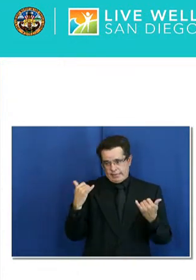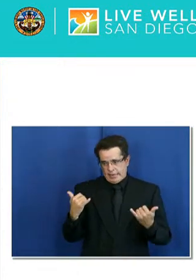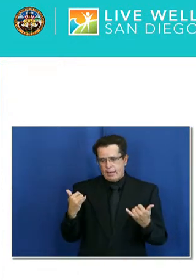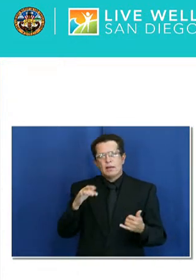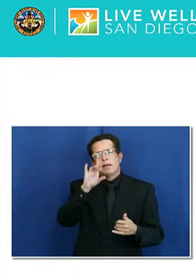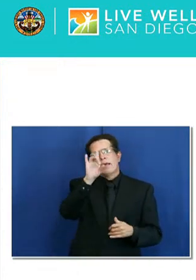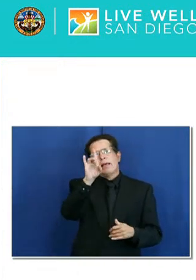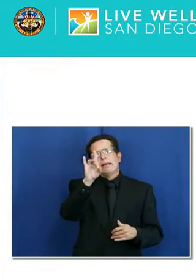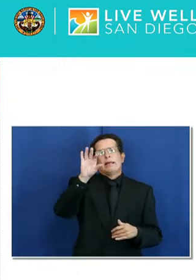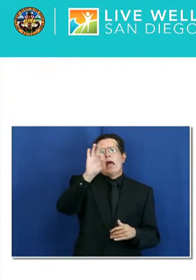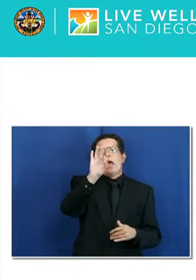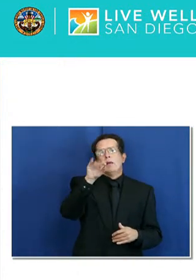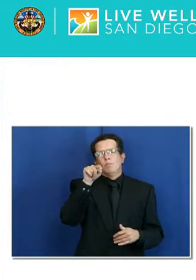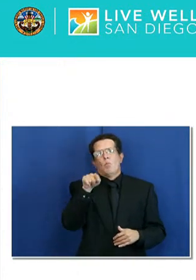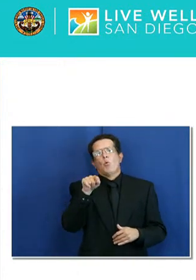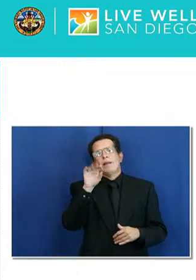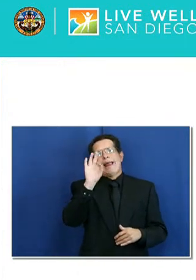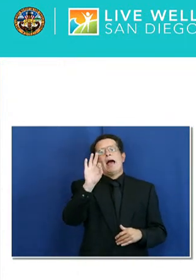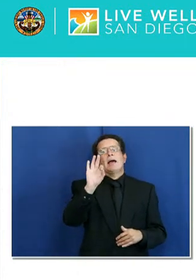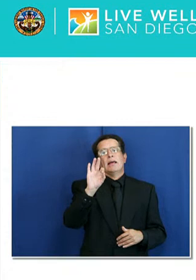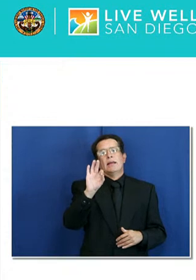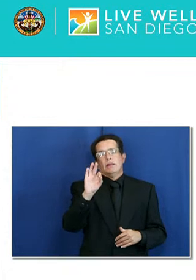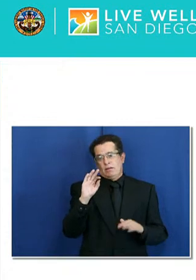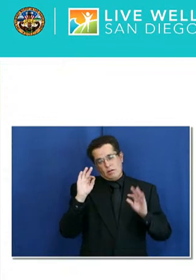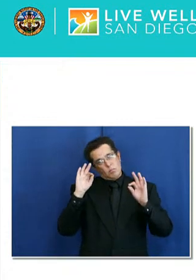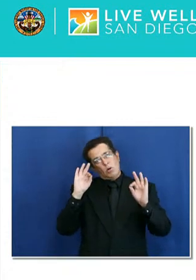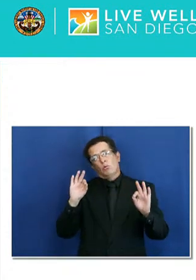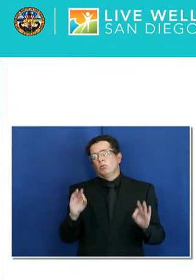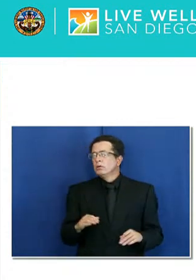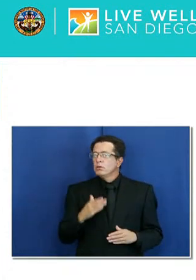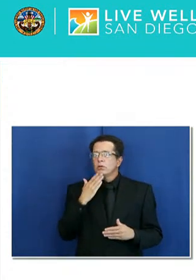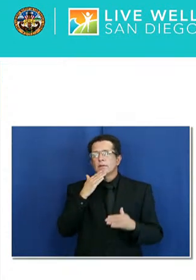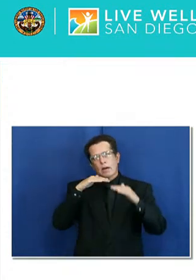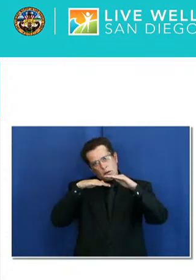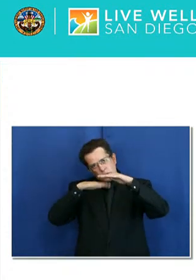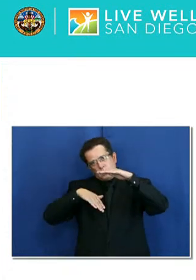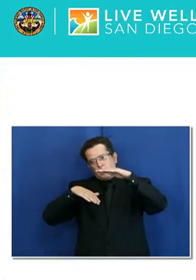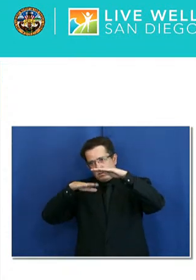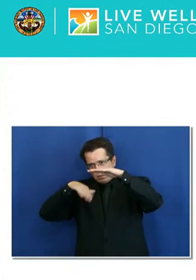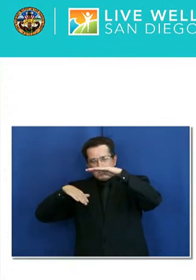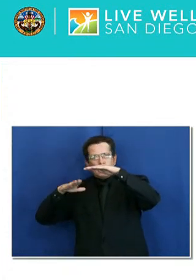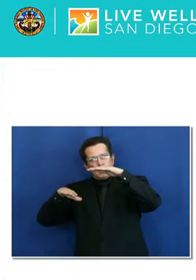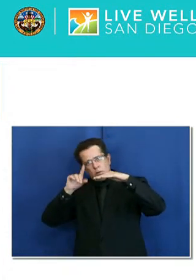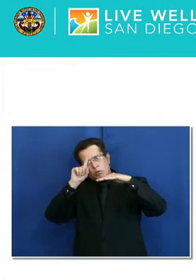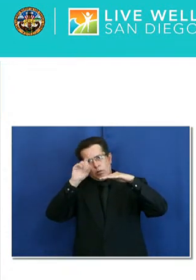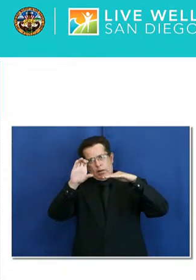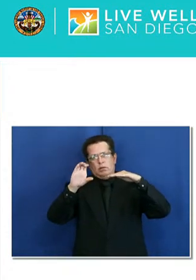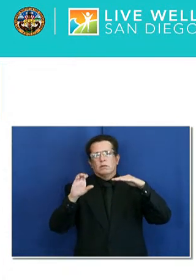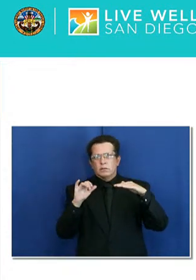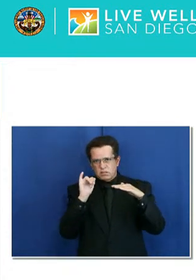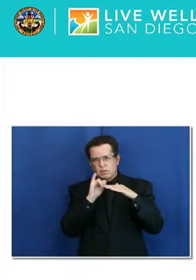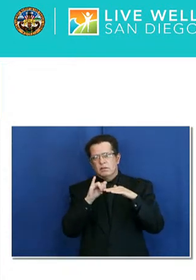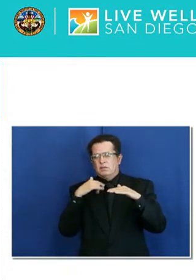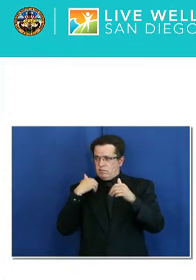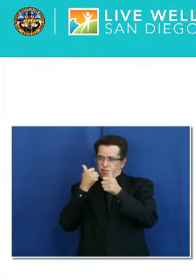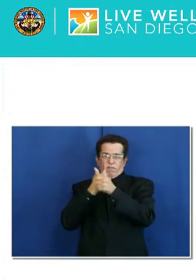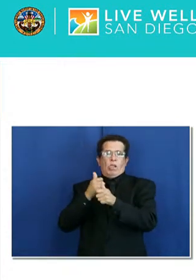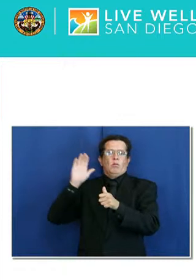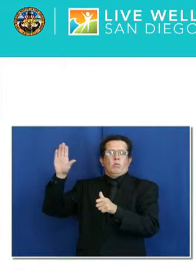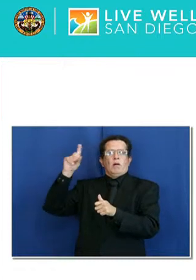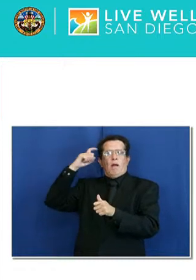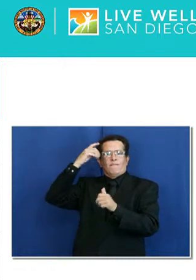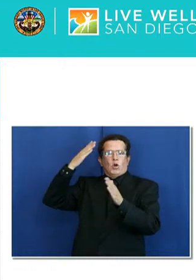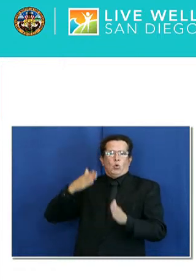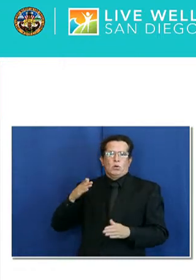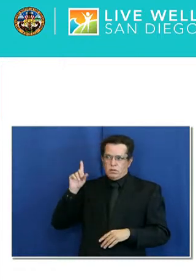are at 89.9. So we anticipate, as was announced by the governor today, that